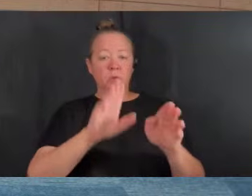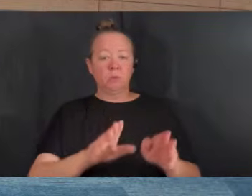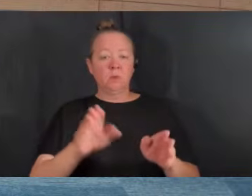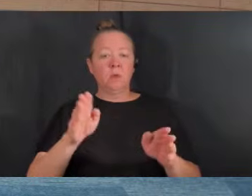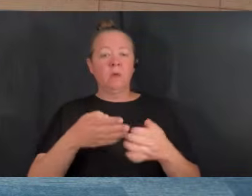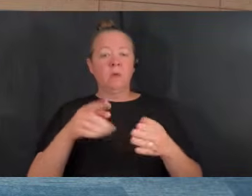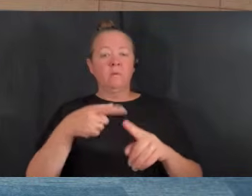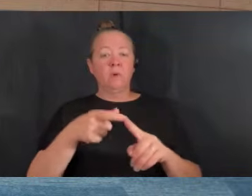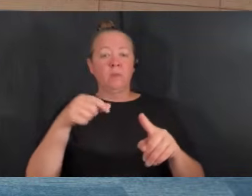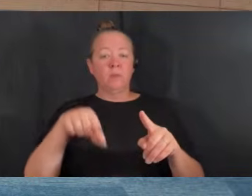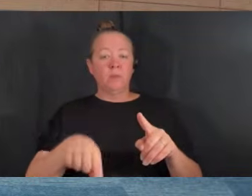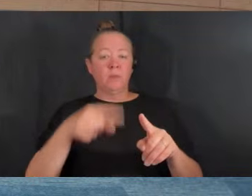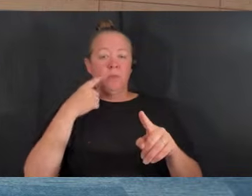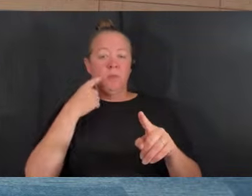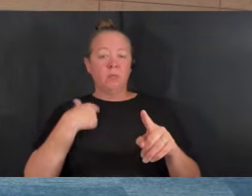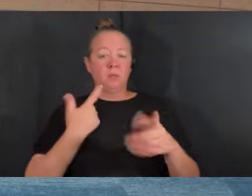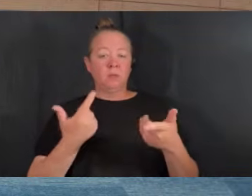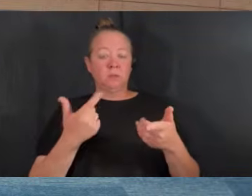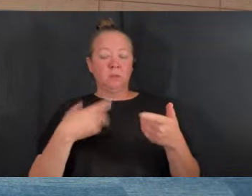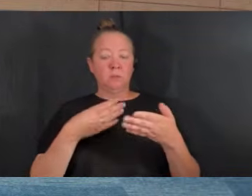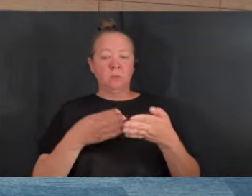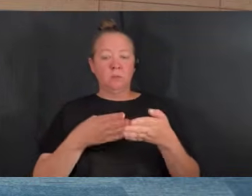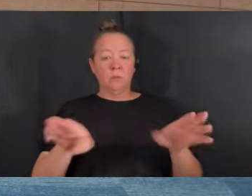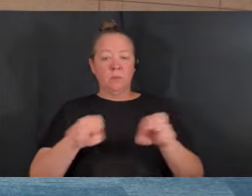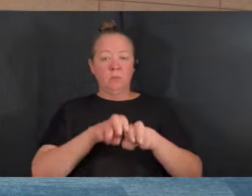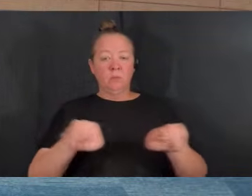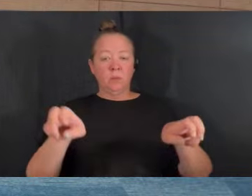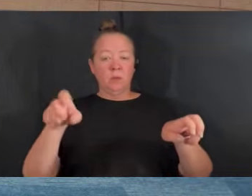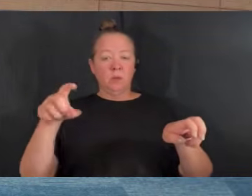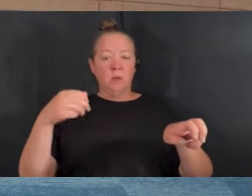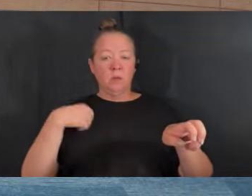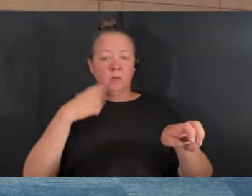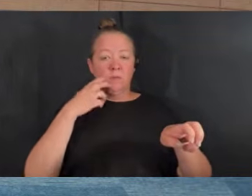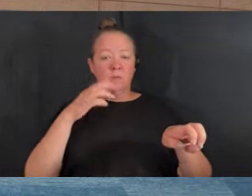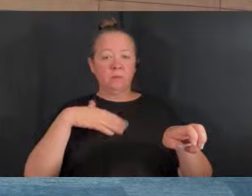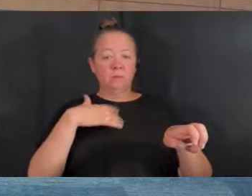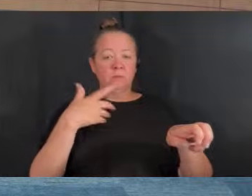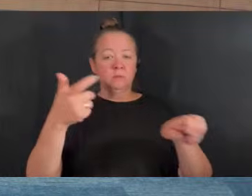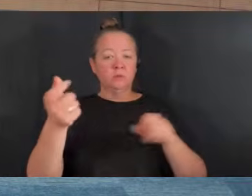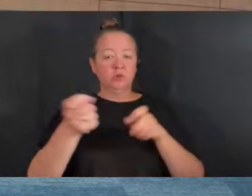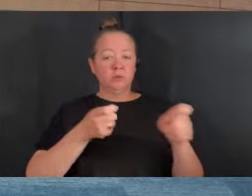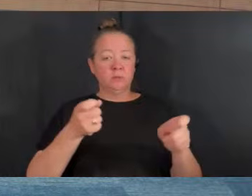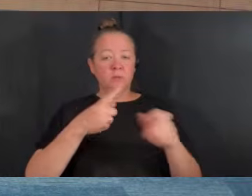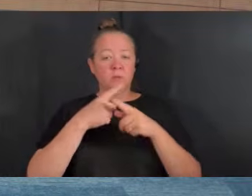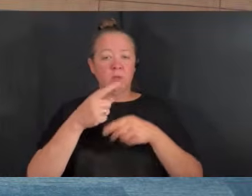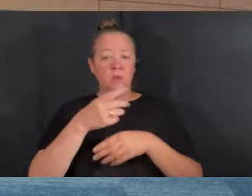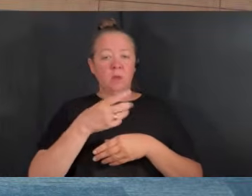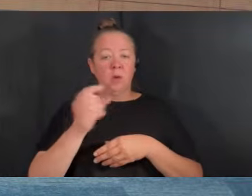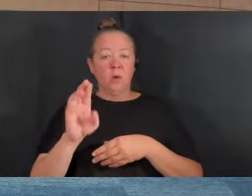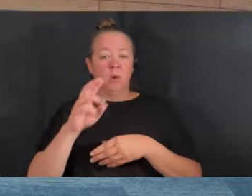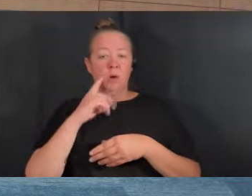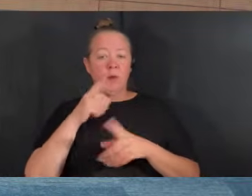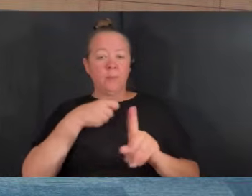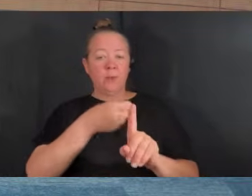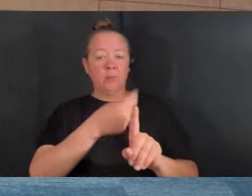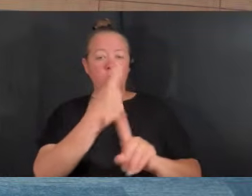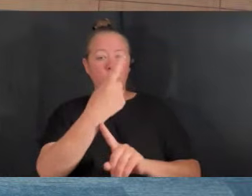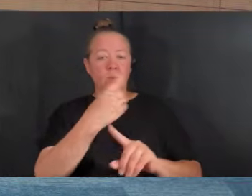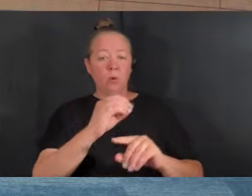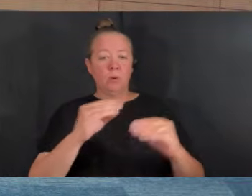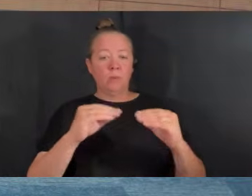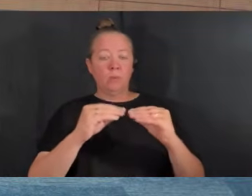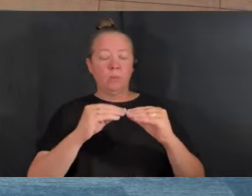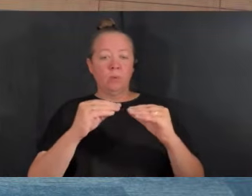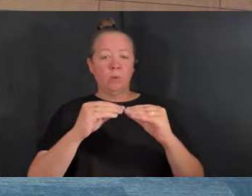jurisdiction, or any other personnel matter that affects one or more specific individuals. The second reason under the law